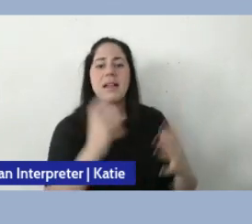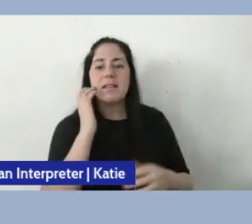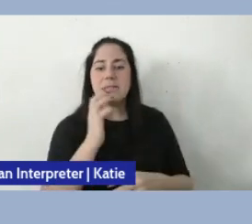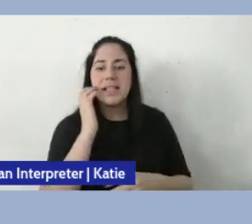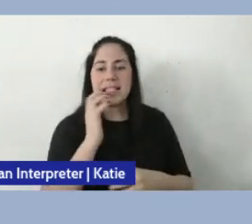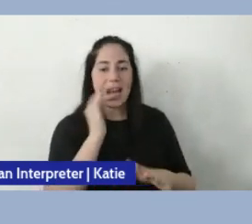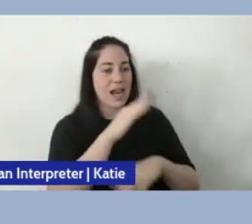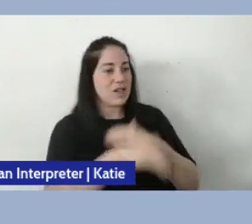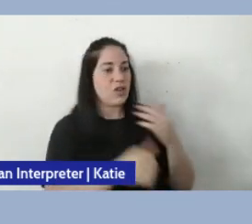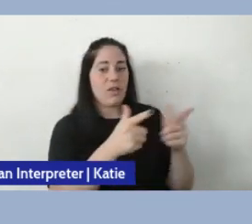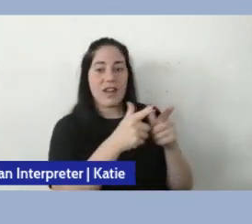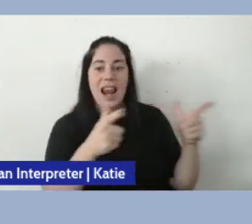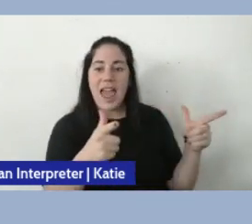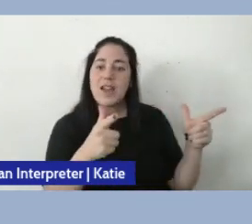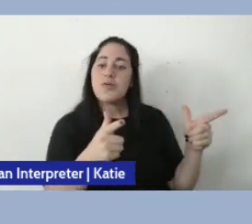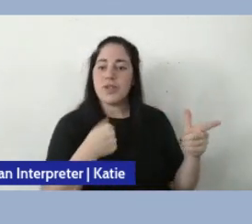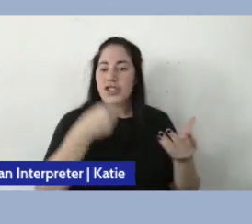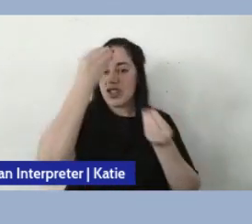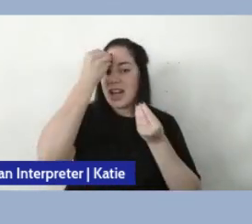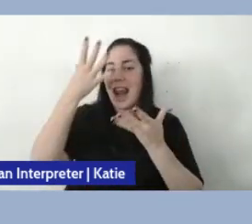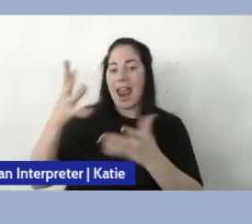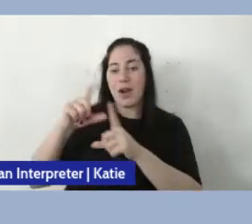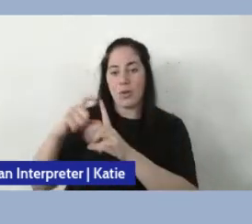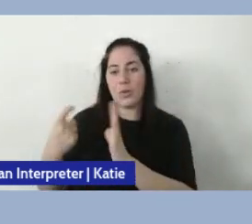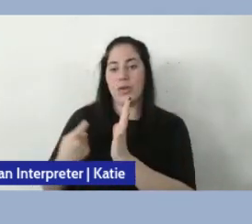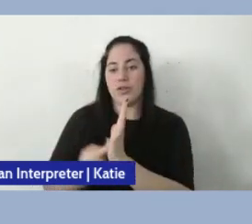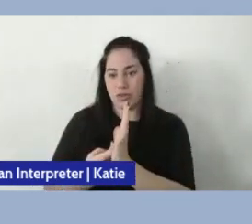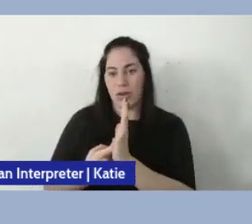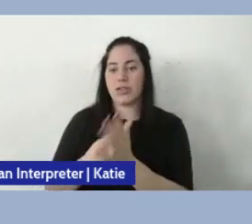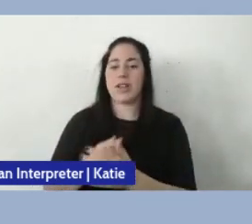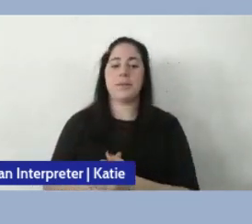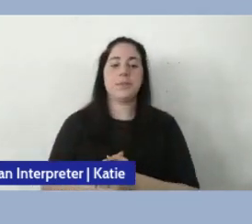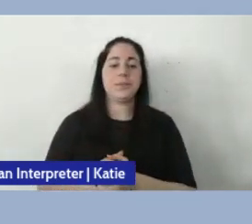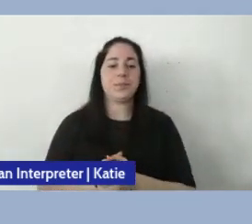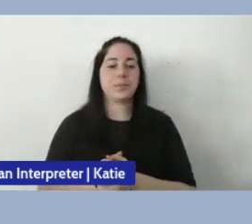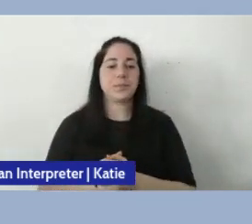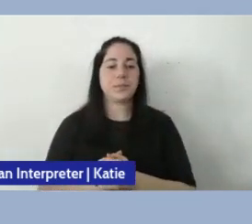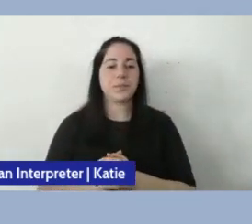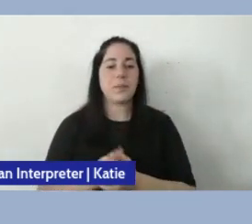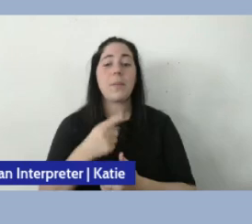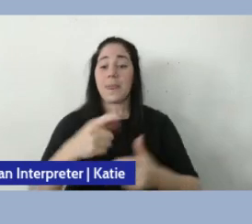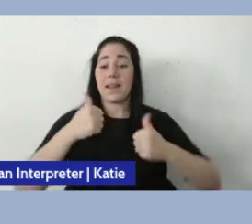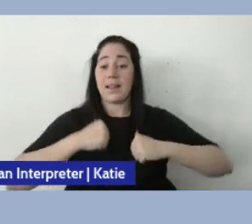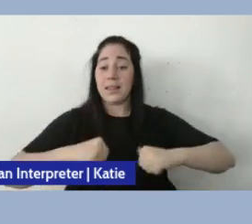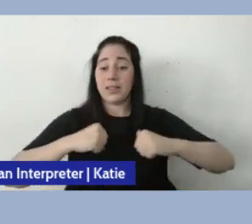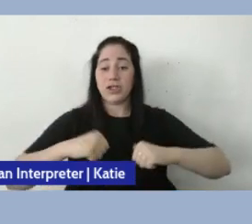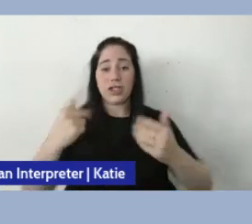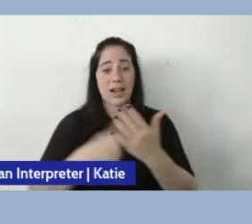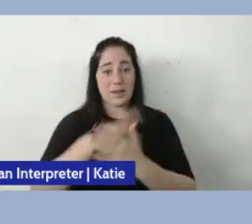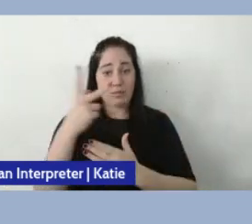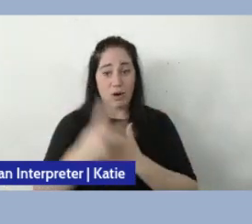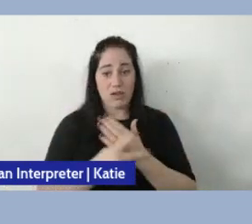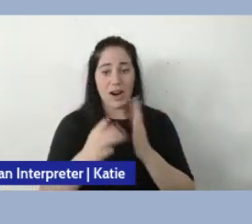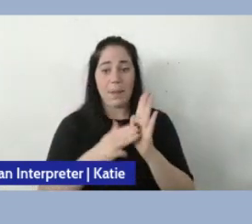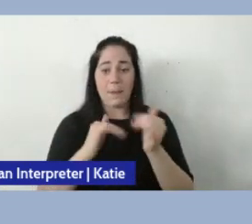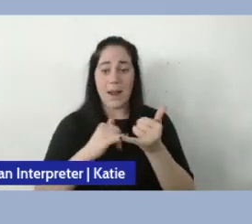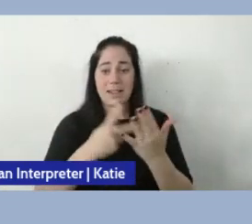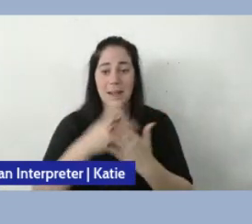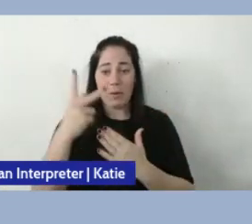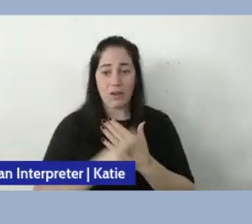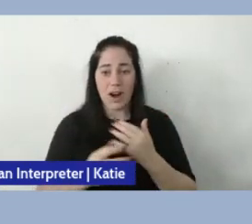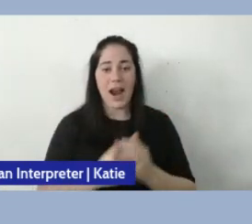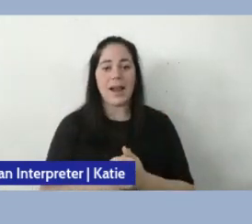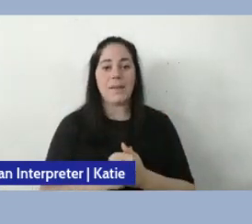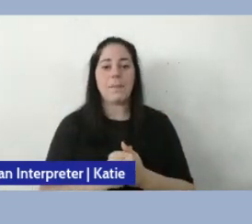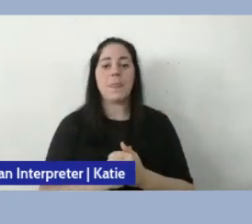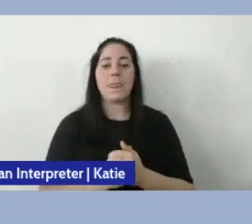the need for specific training in this area. This training under the Mindset program will equip interpreters